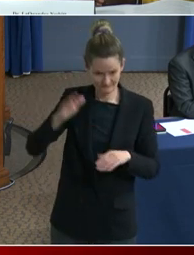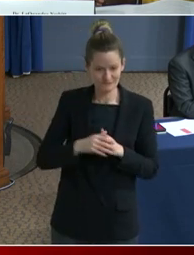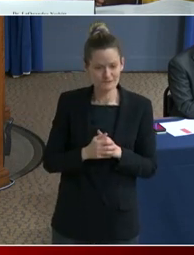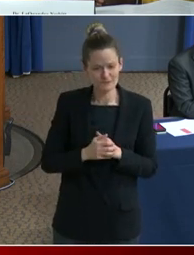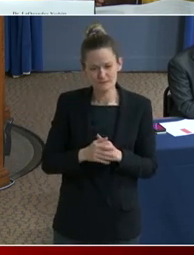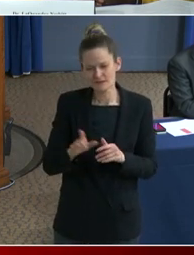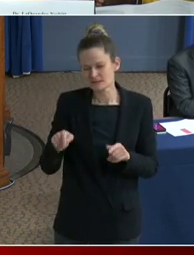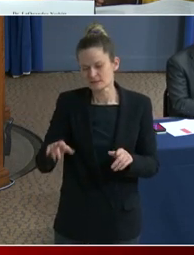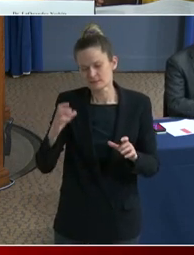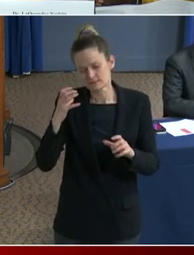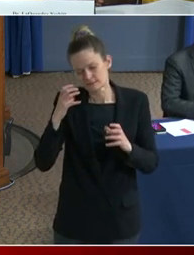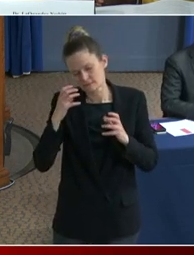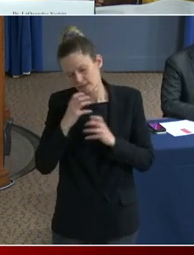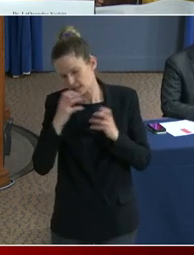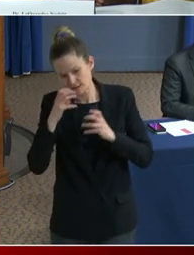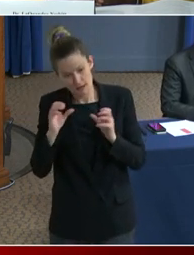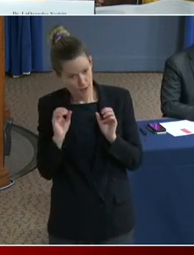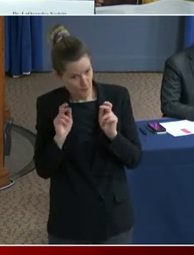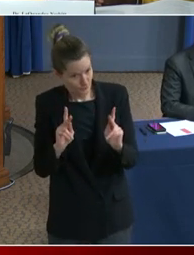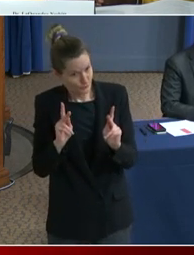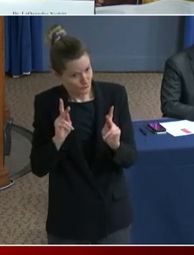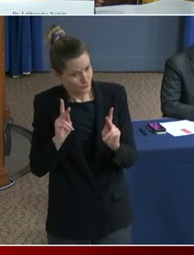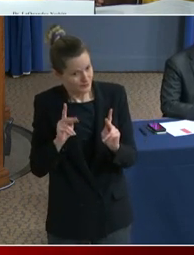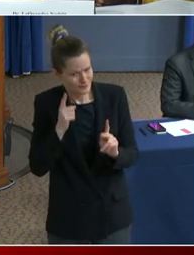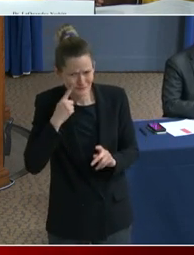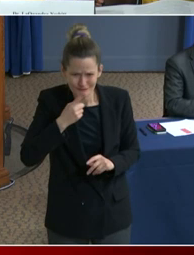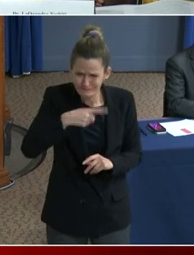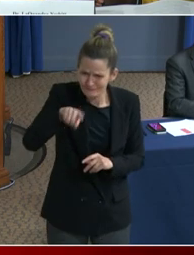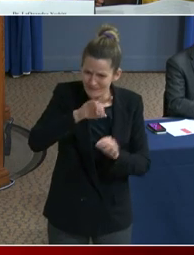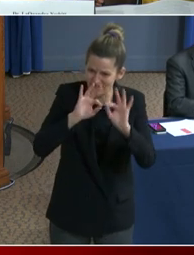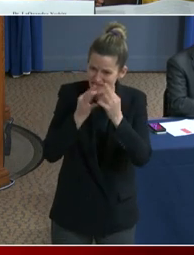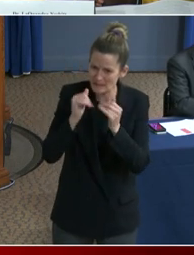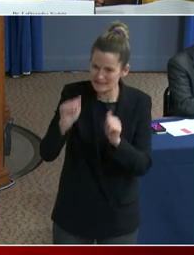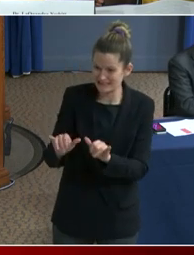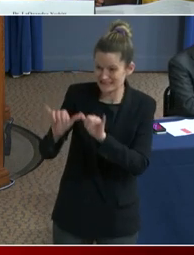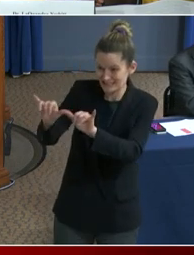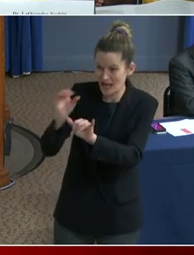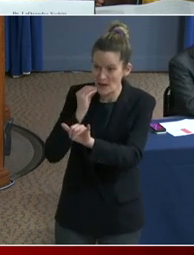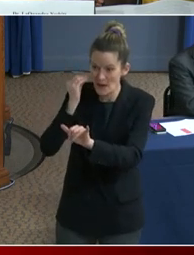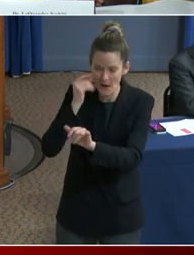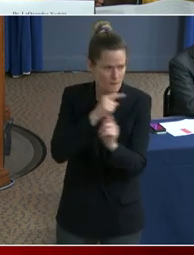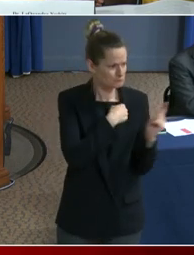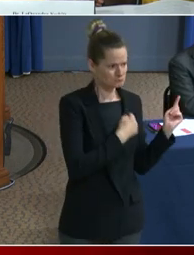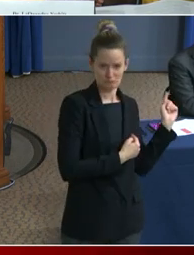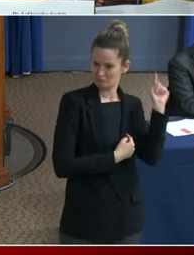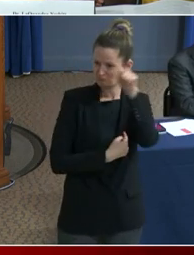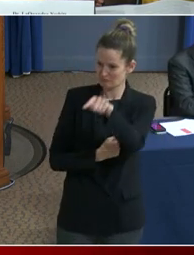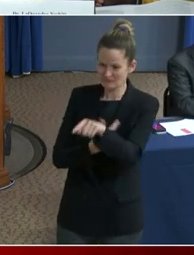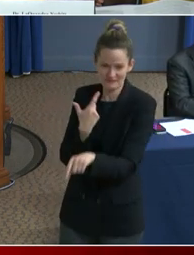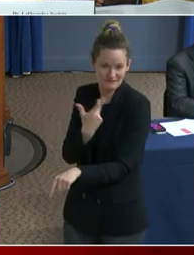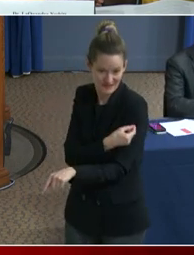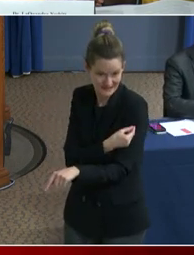opportunity for the entire family to get vaccinated at home. And you can call